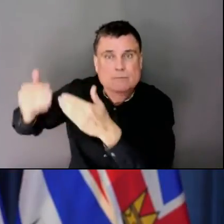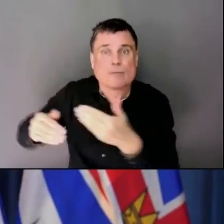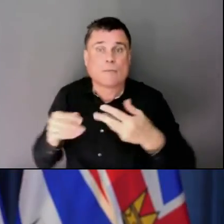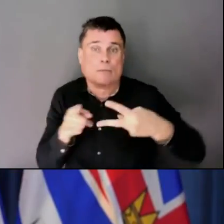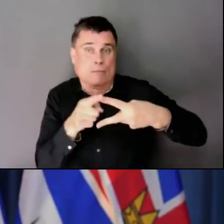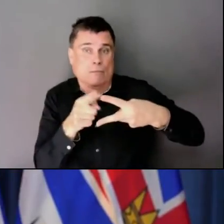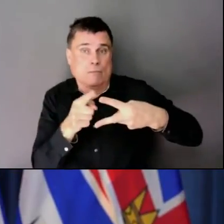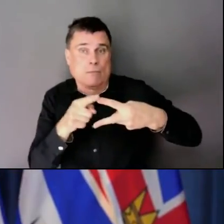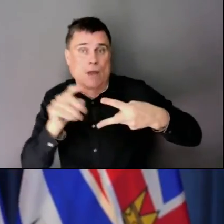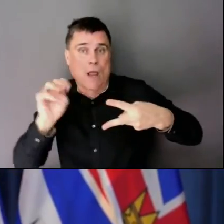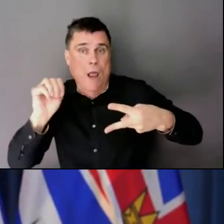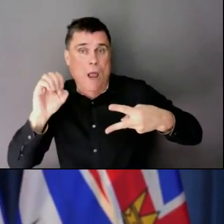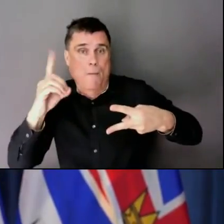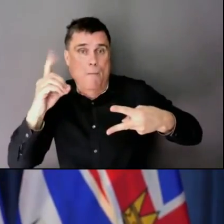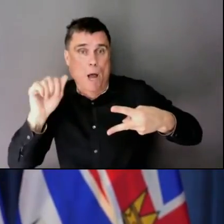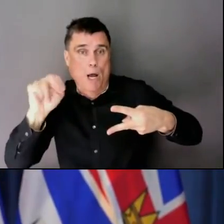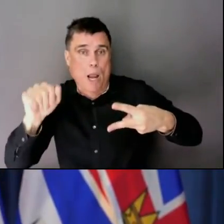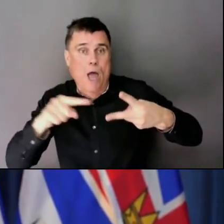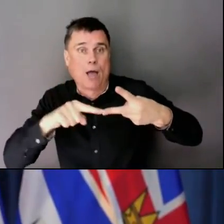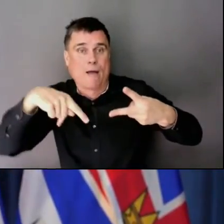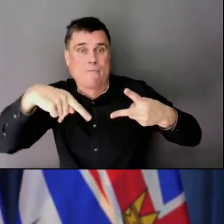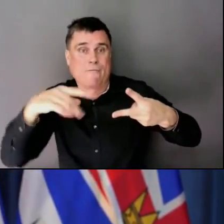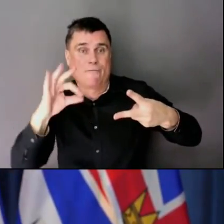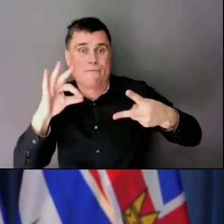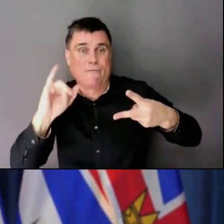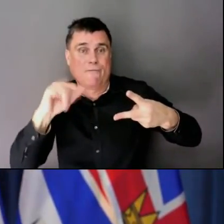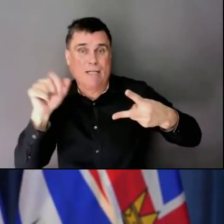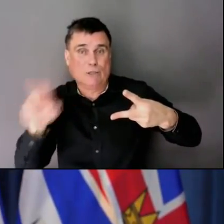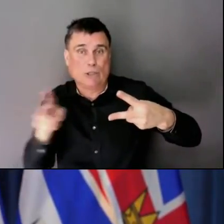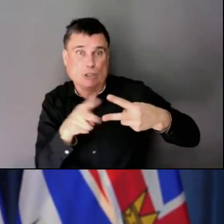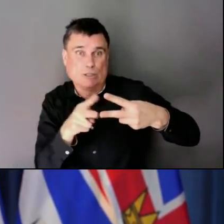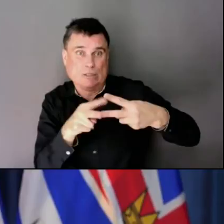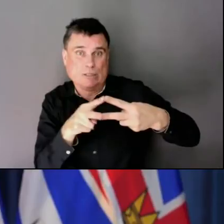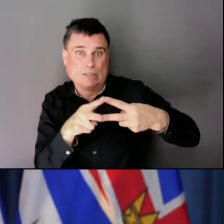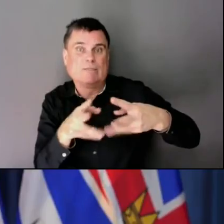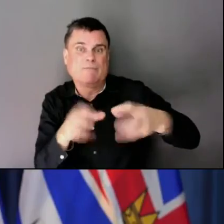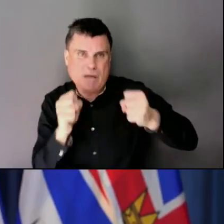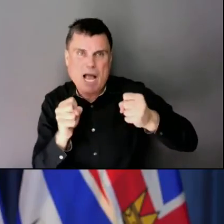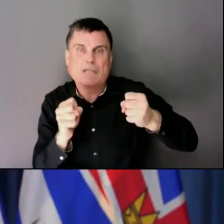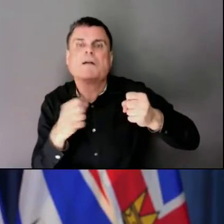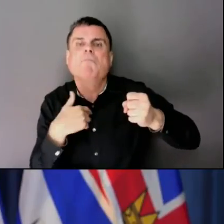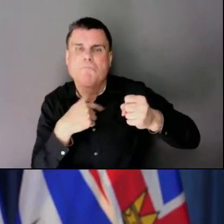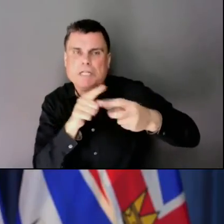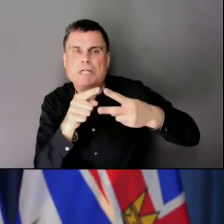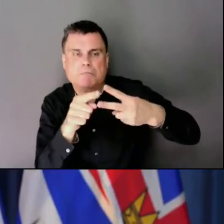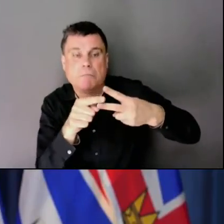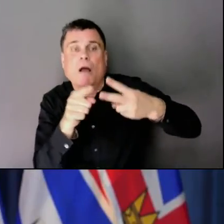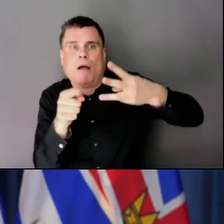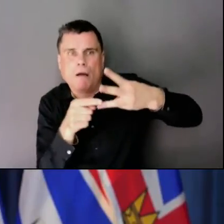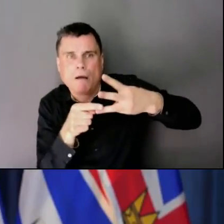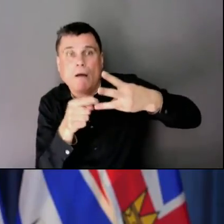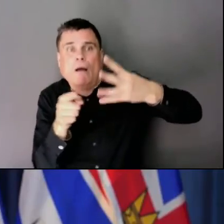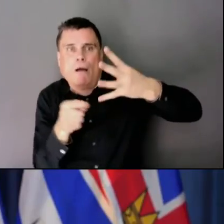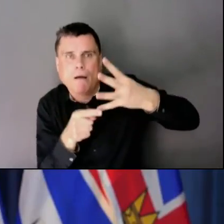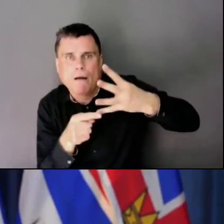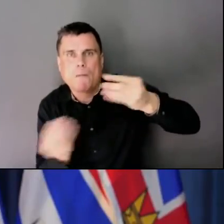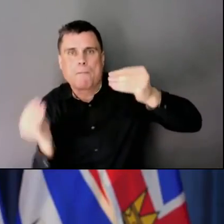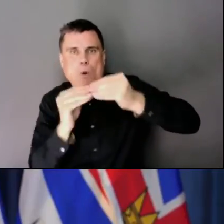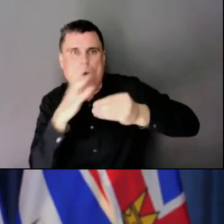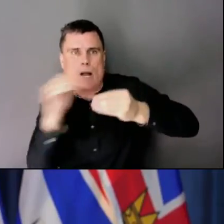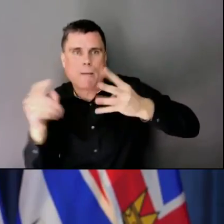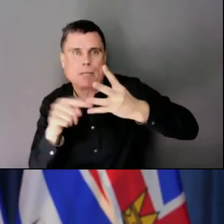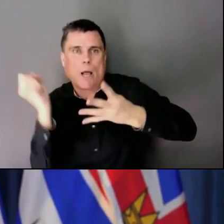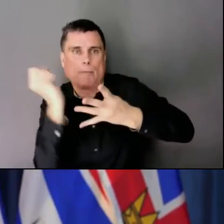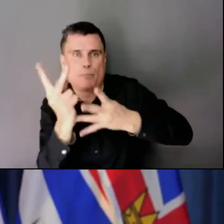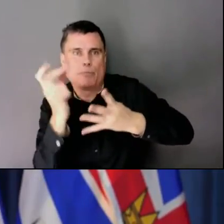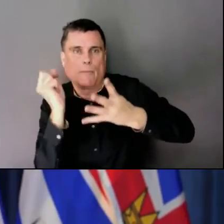came online will be good news for those other companies that are providing or are in the preliminary stages of approvals. So we're